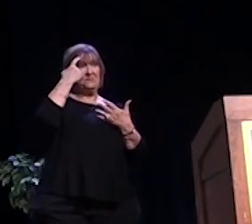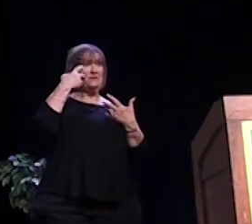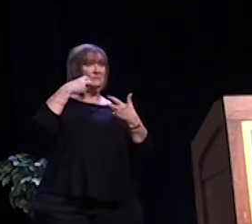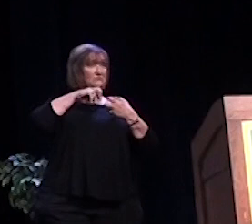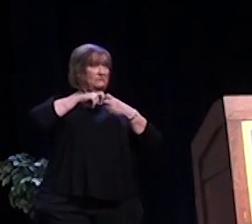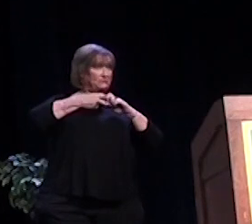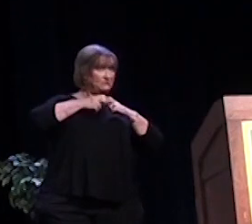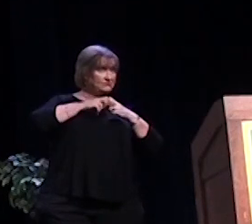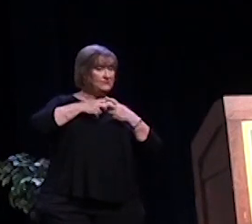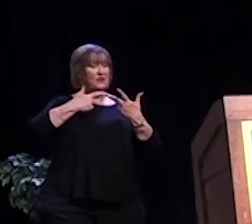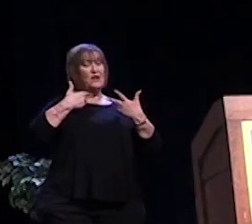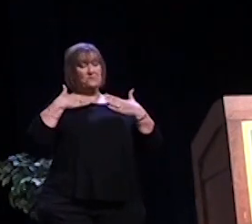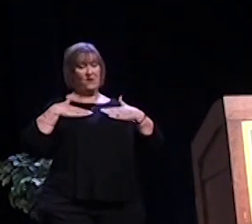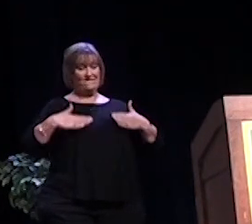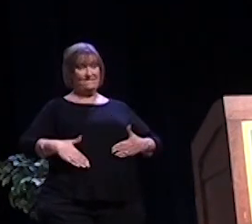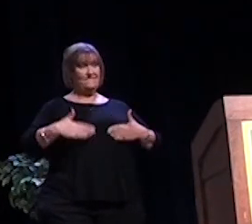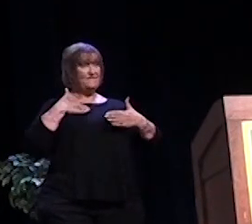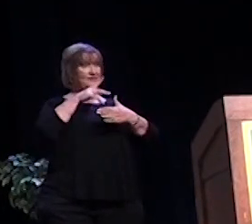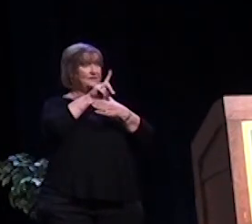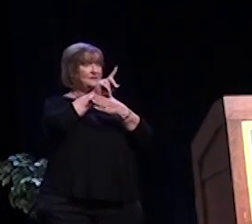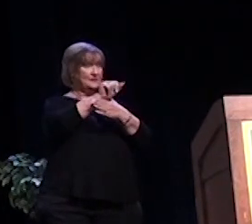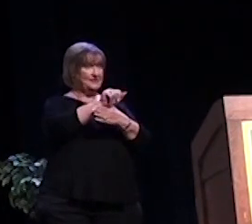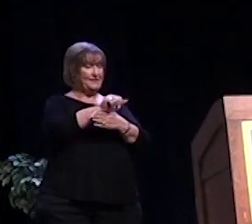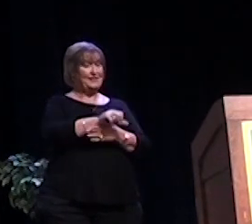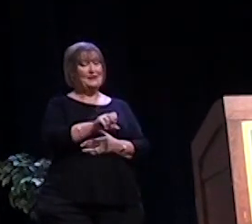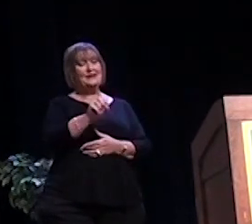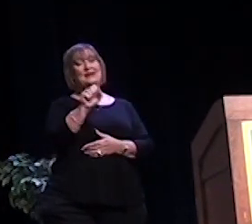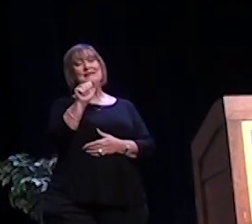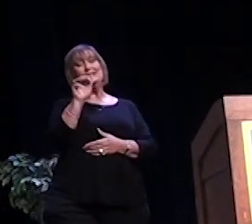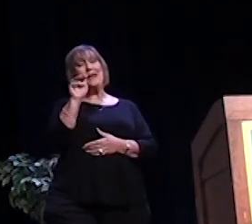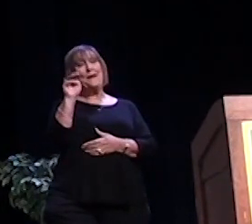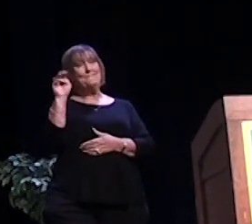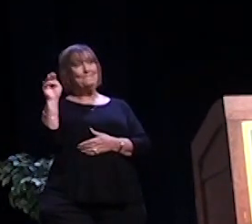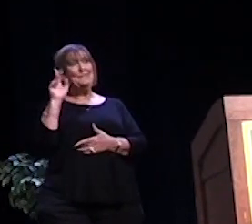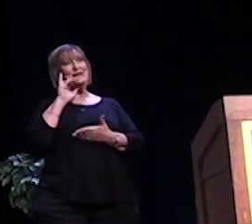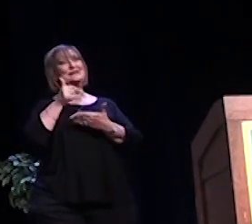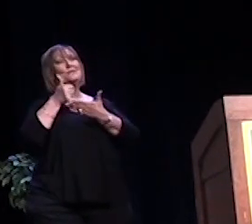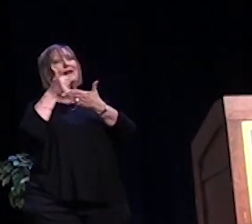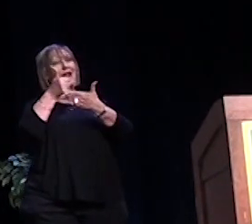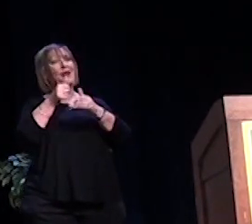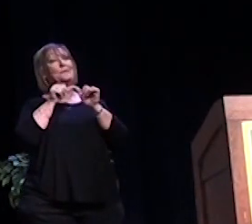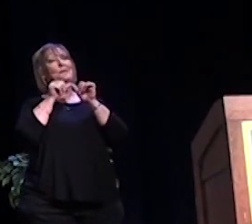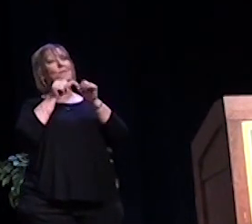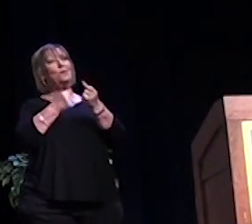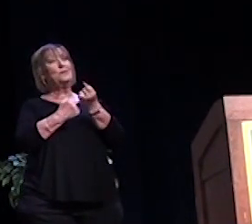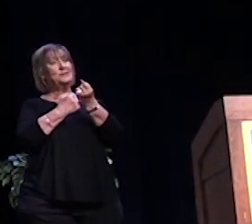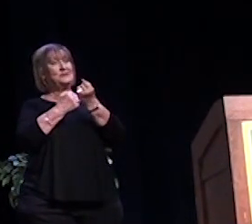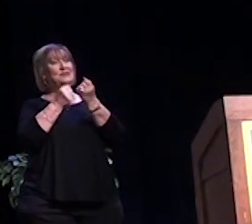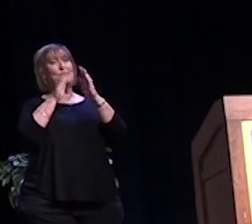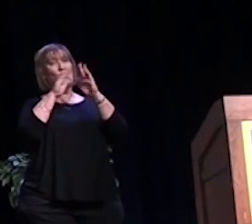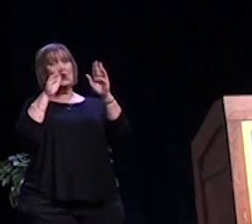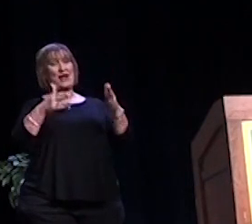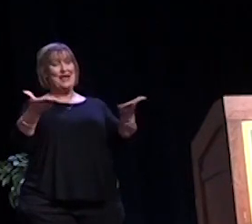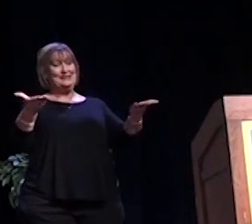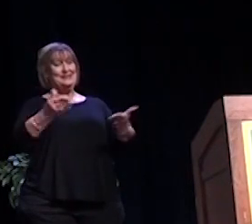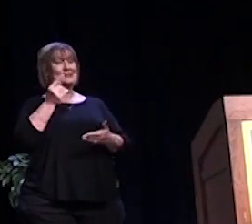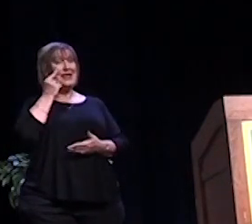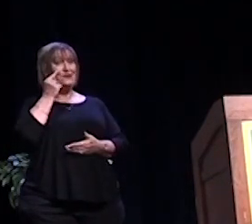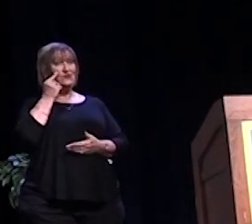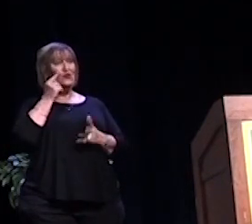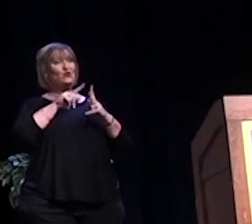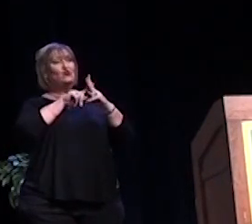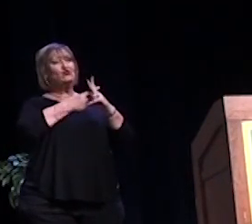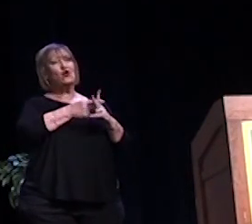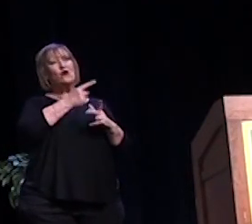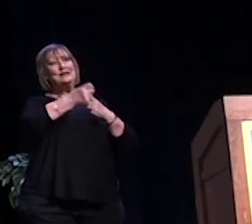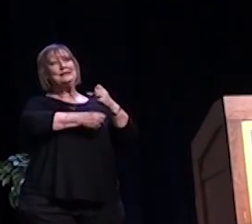condition. SAMMinistries has been delivering permanent supportive housing in and around San Antonio and Bexar County since 2011,